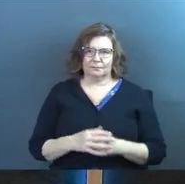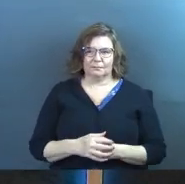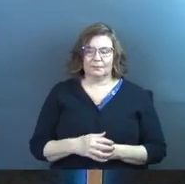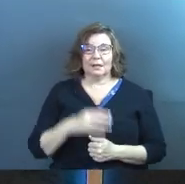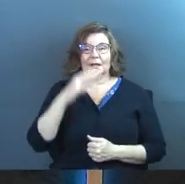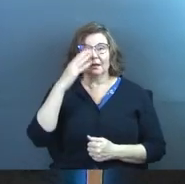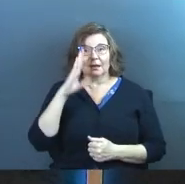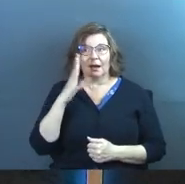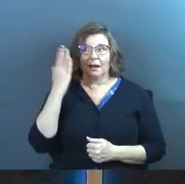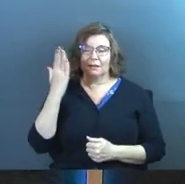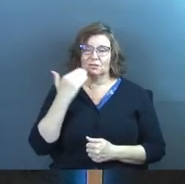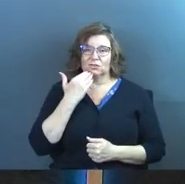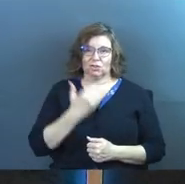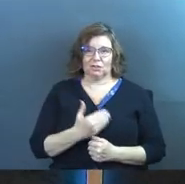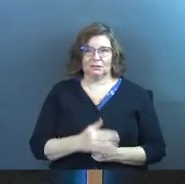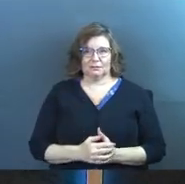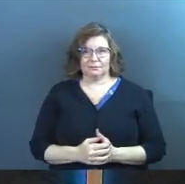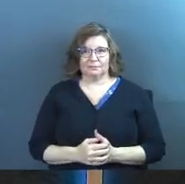God is good.